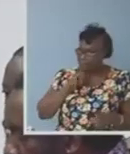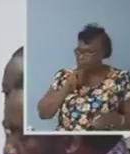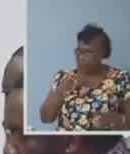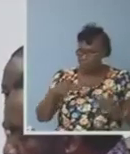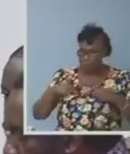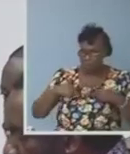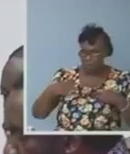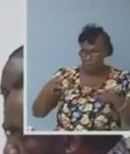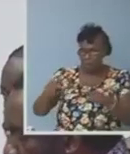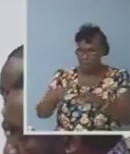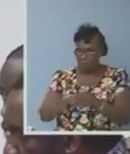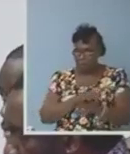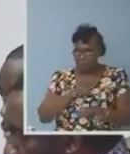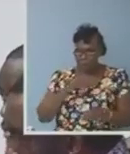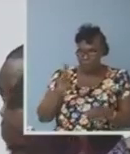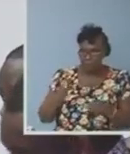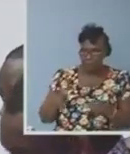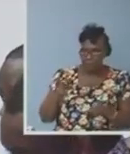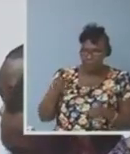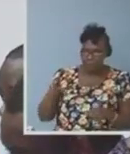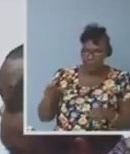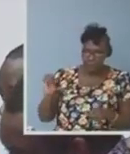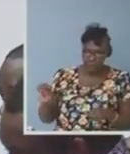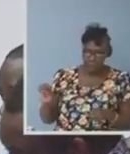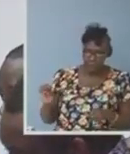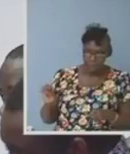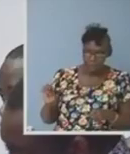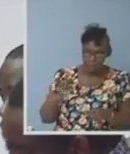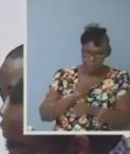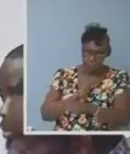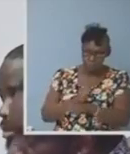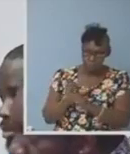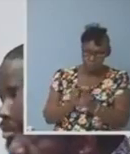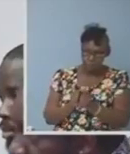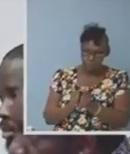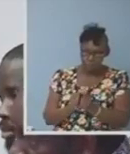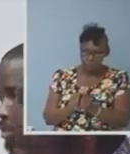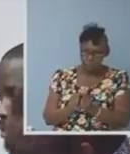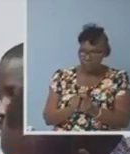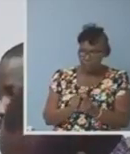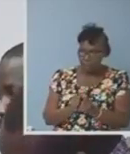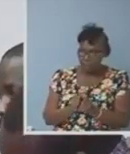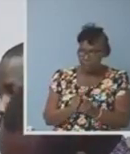relevant PPEs to treat with patients at this time.